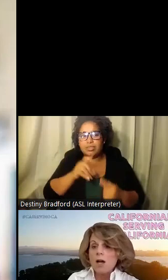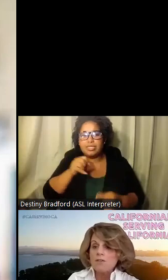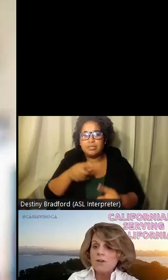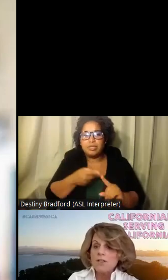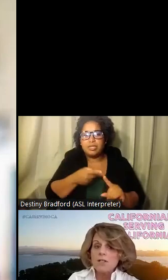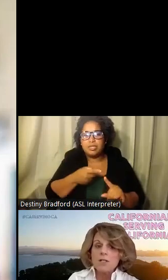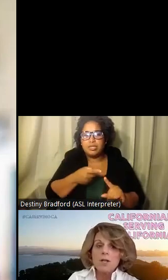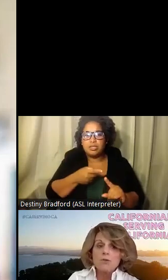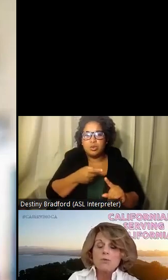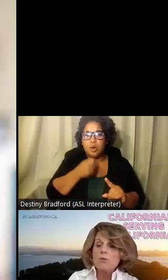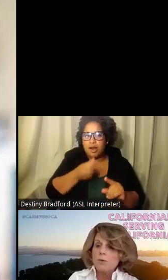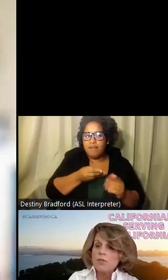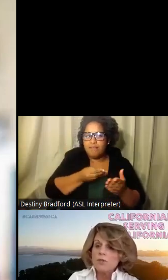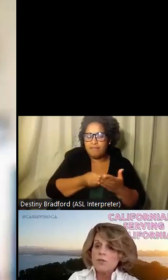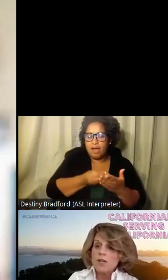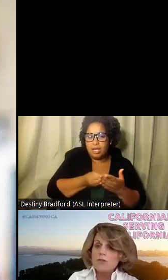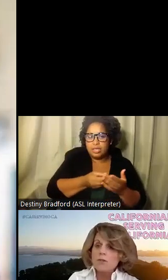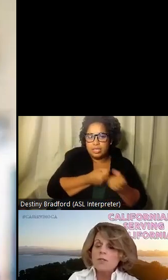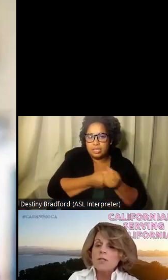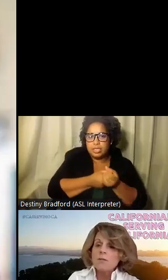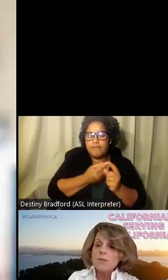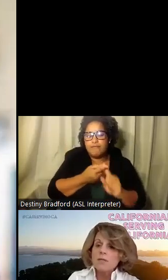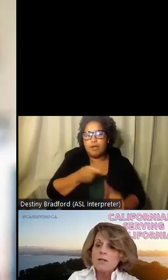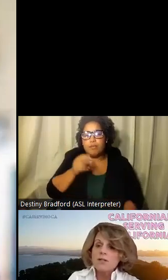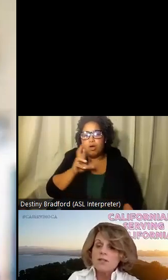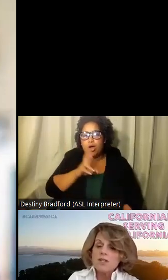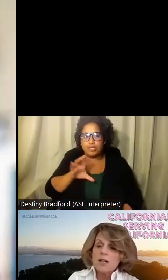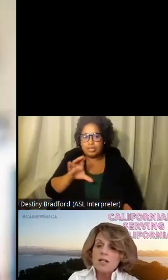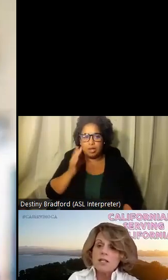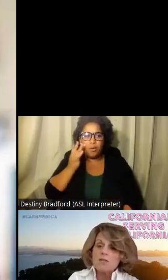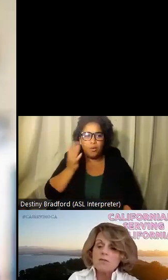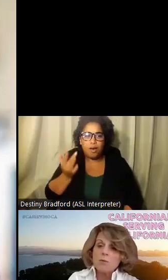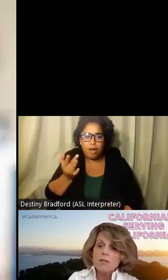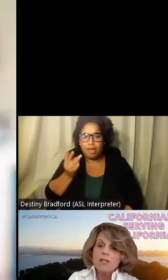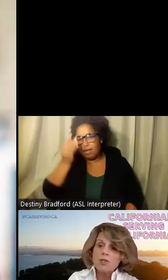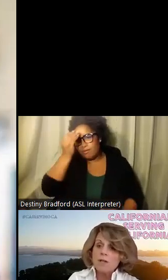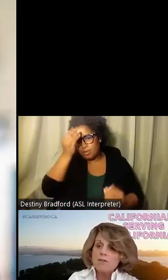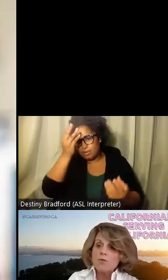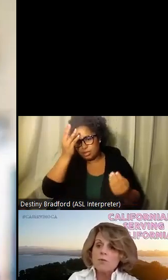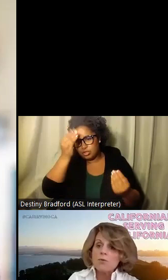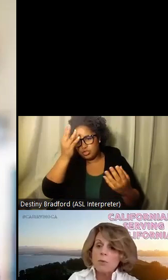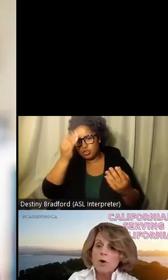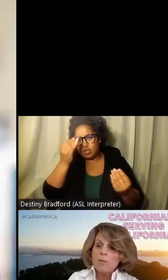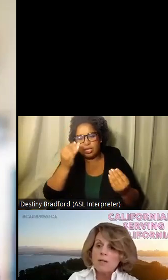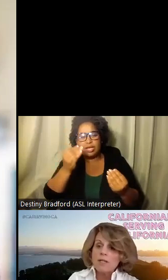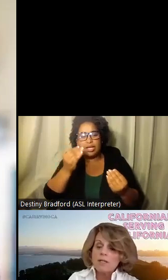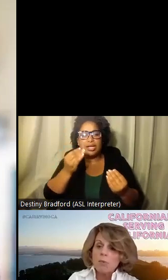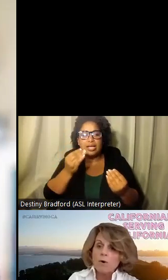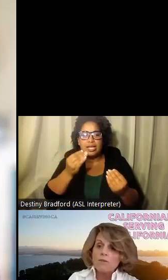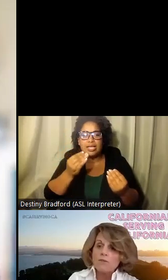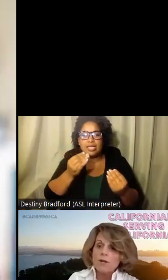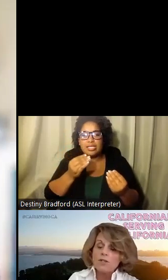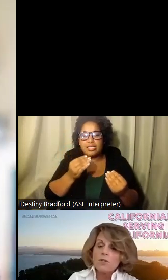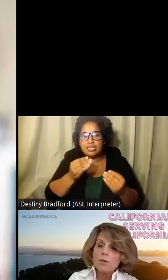who are not funded through the regional center. Because this data is informing initiatives through the department, it's important for us to really